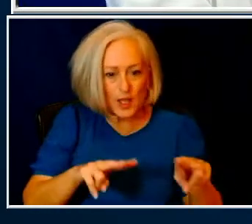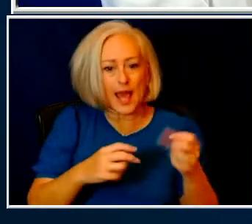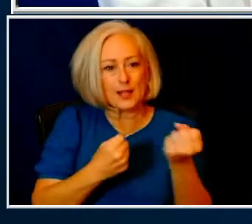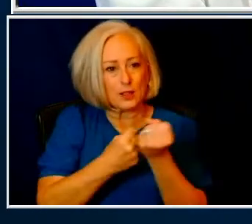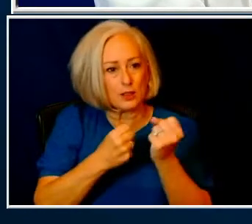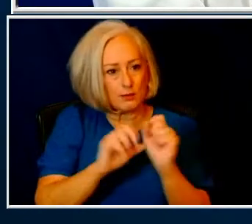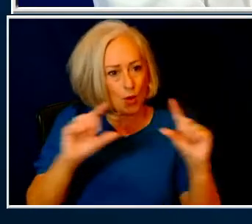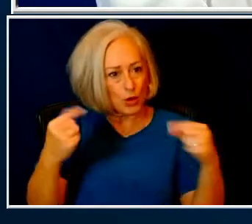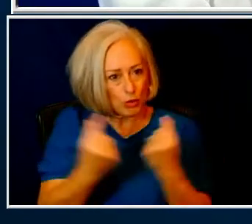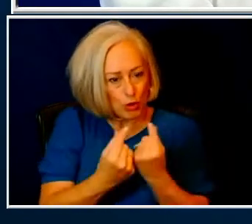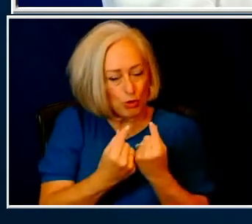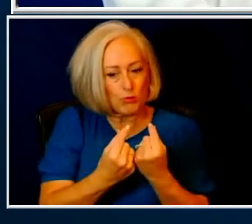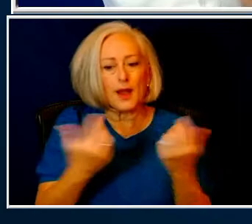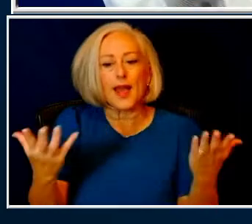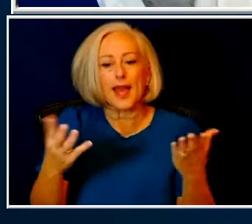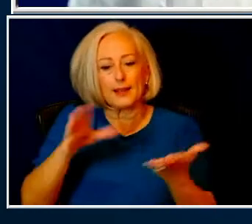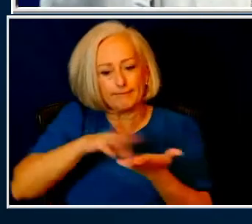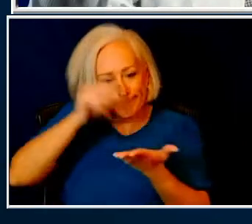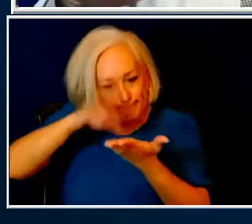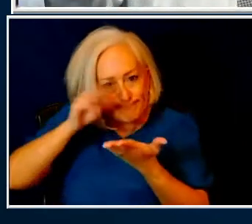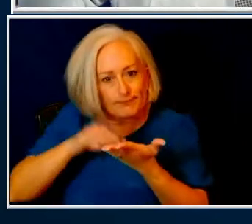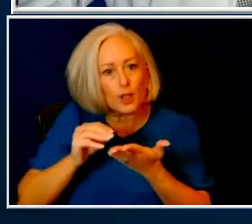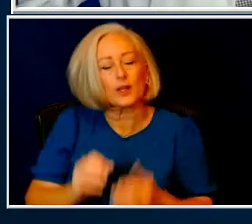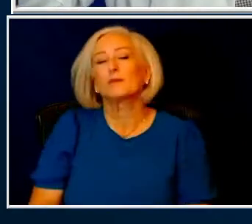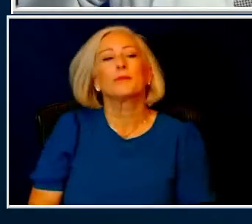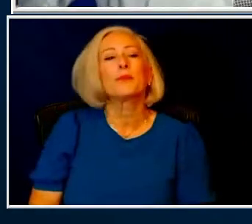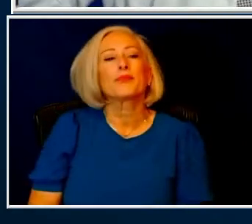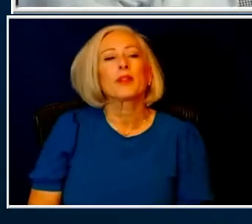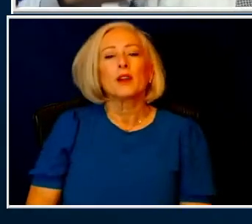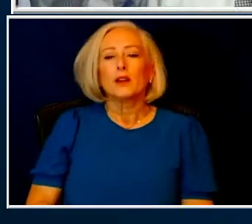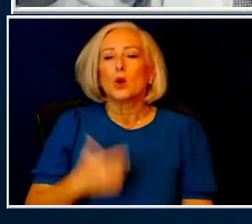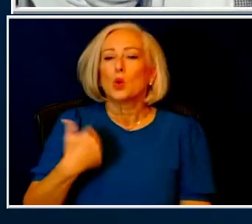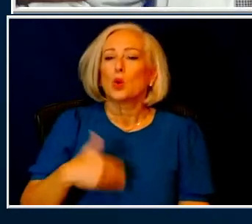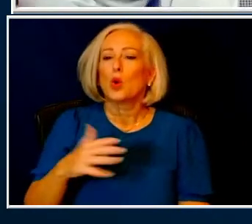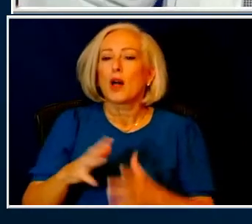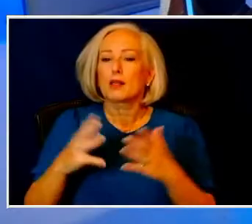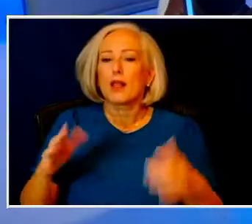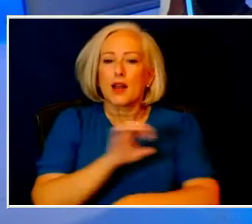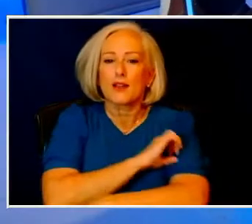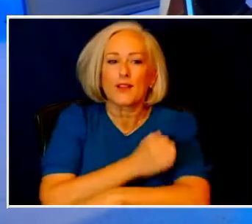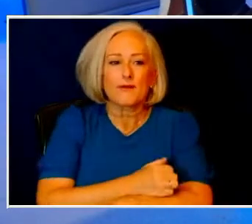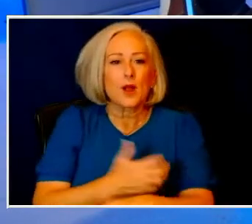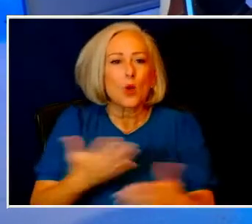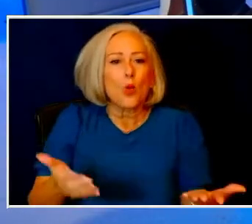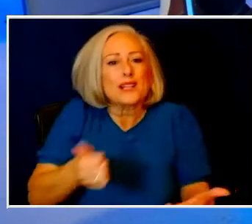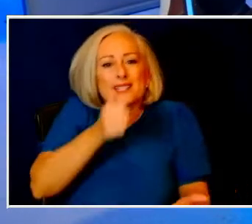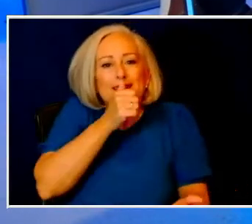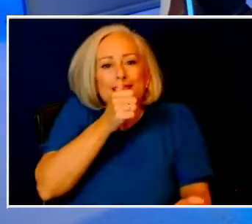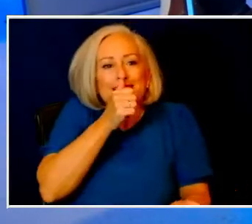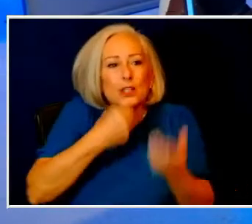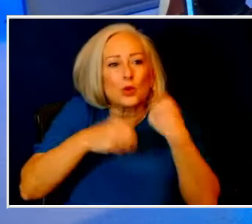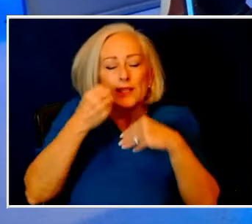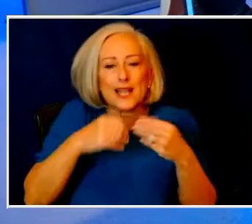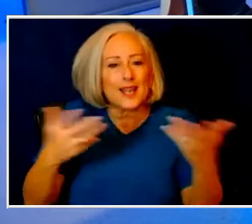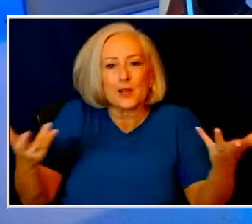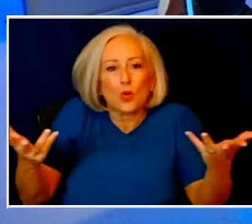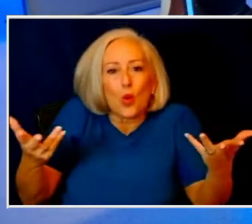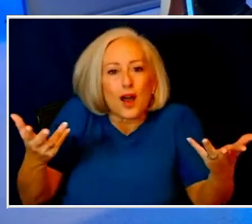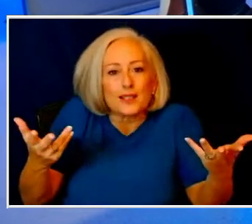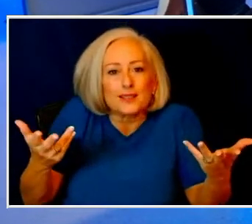of time and effort. But what is it what's the diet? What's the secret diet, guys? I'm going to ask to John, Steve here, or no, Steve,